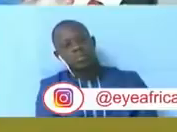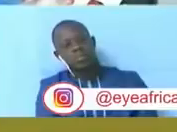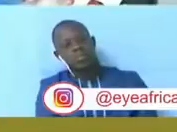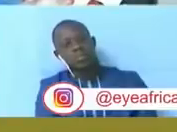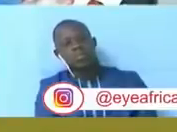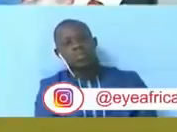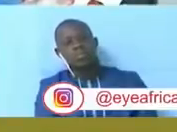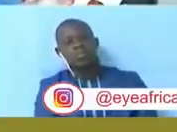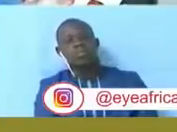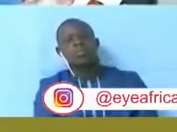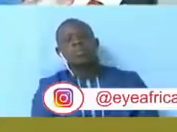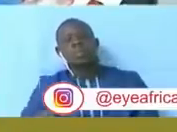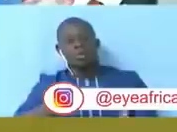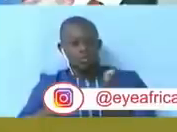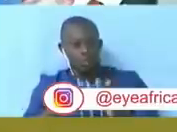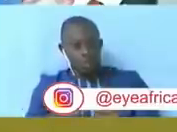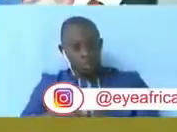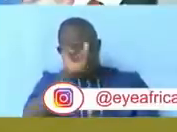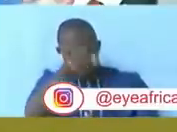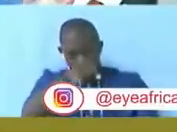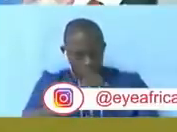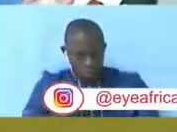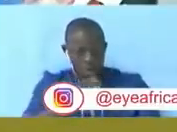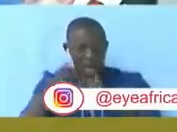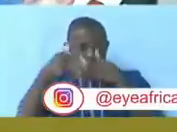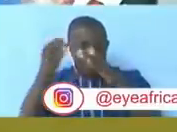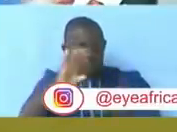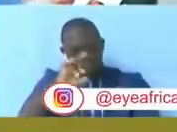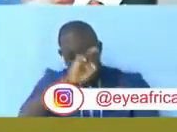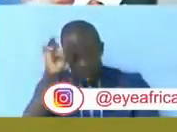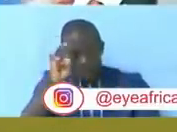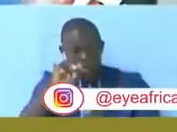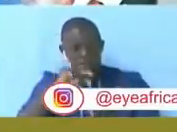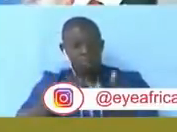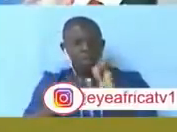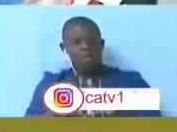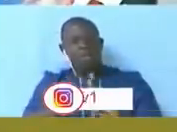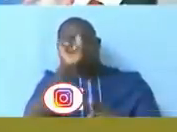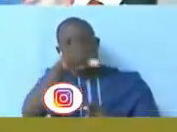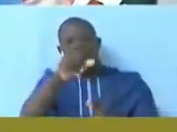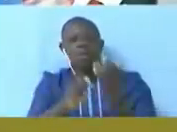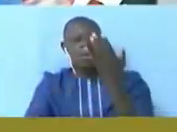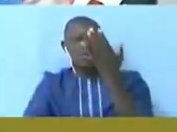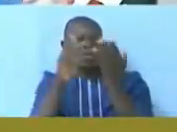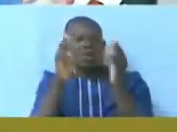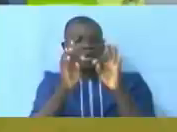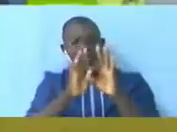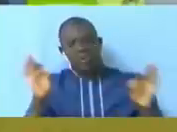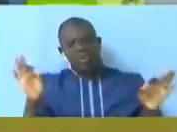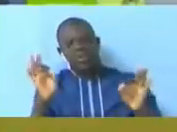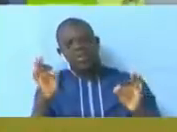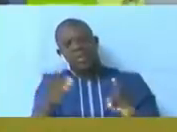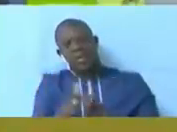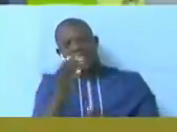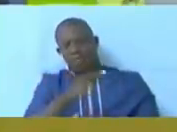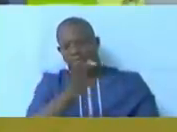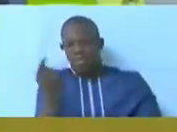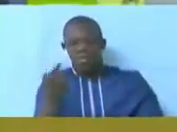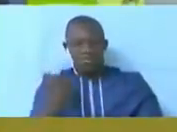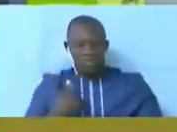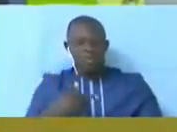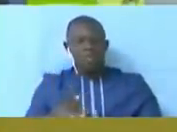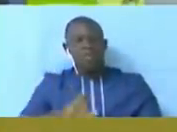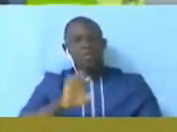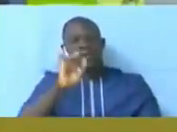your dismissal in essence was a blessing in disguise. It was kam to ko le bayo akete la kairoldi. It was indeed, because